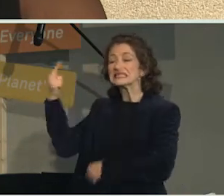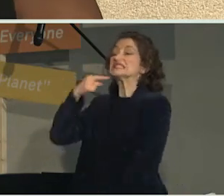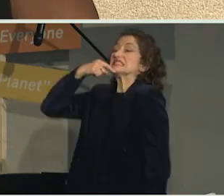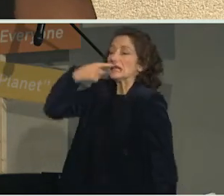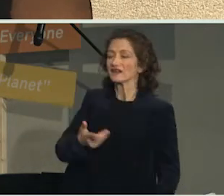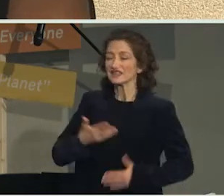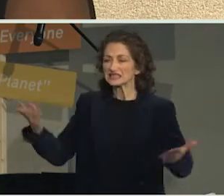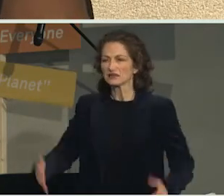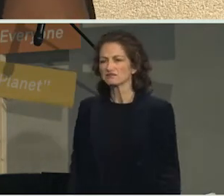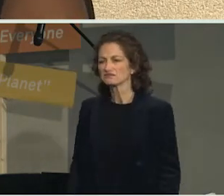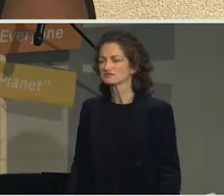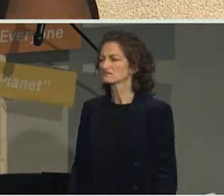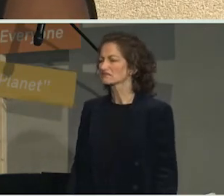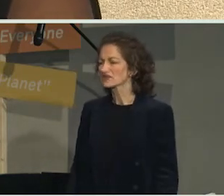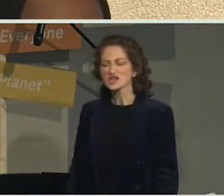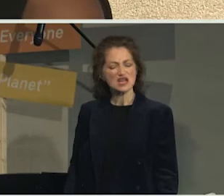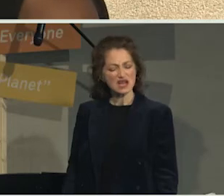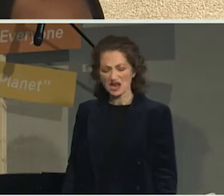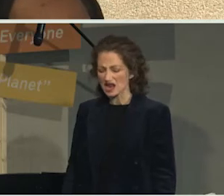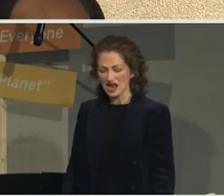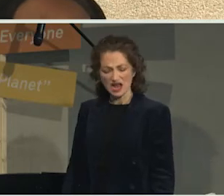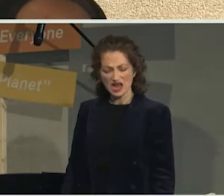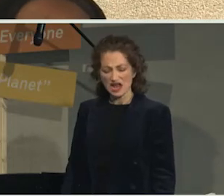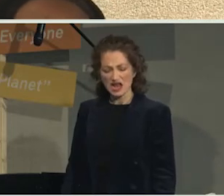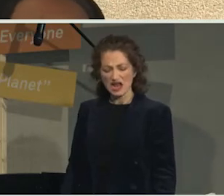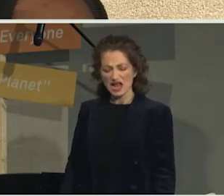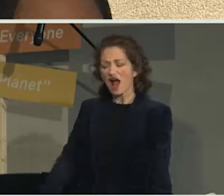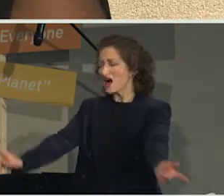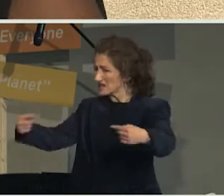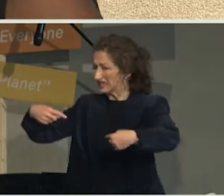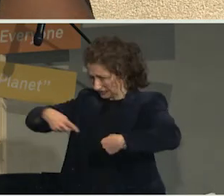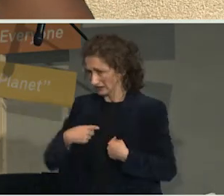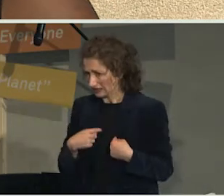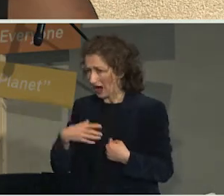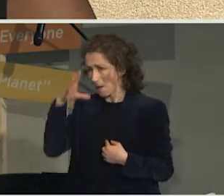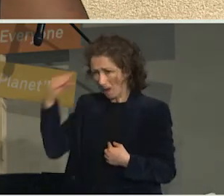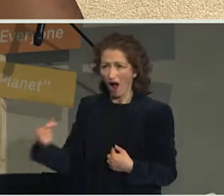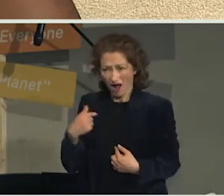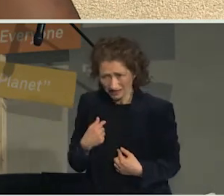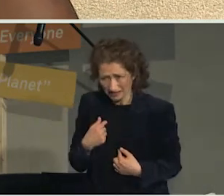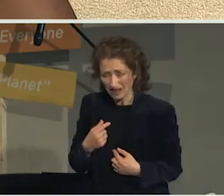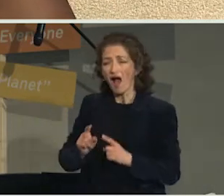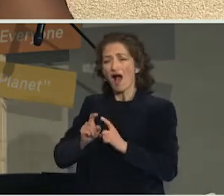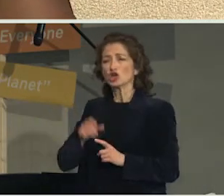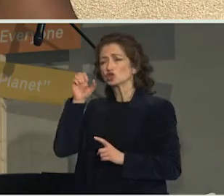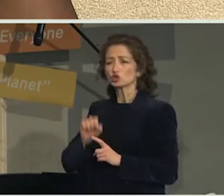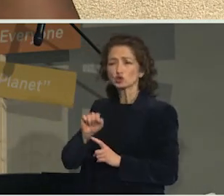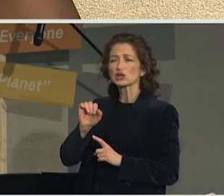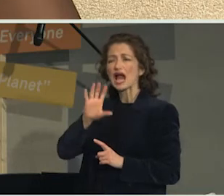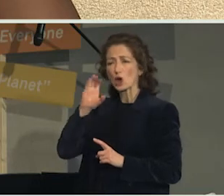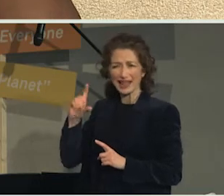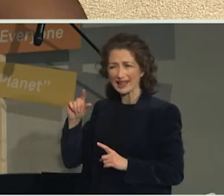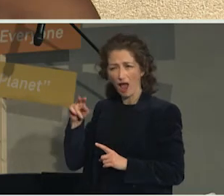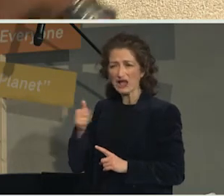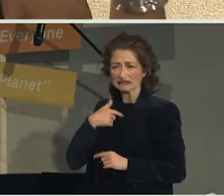I know I'm a single white male from South Carolina, and I'm told I should shut up, but I will not shut